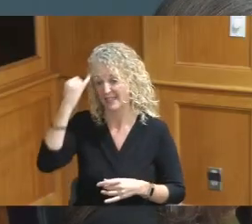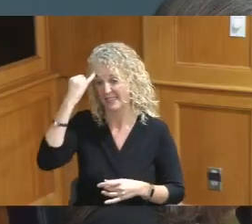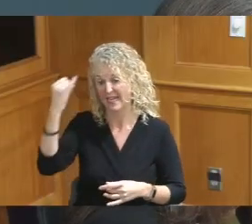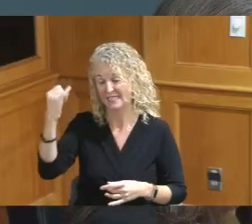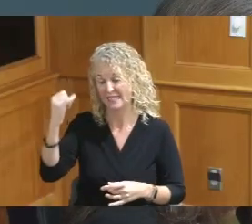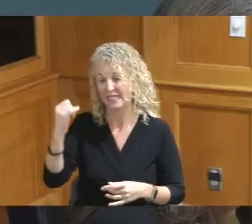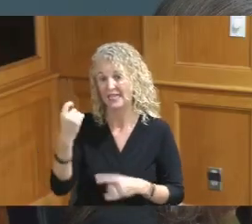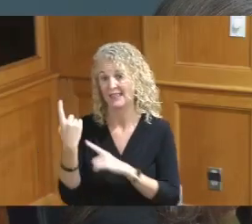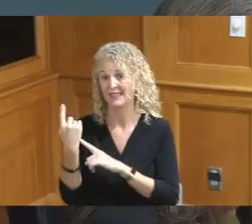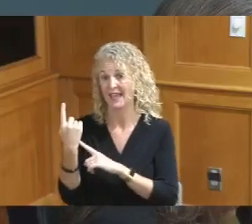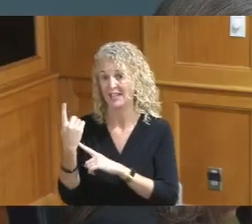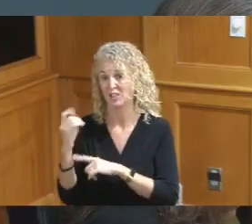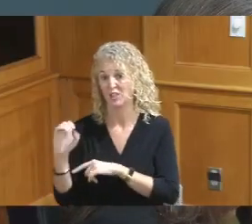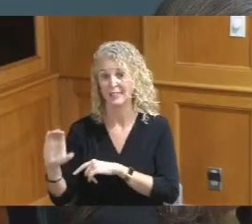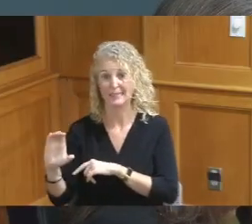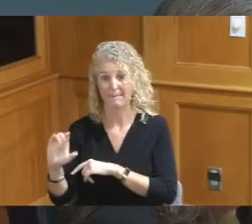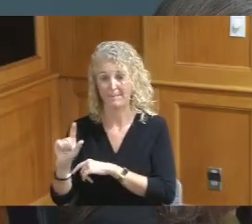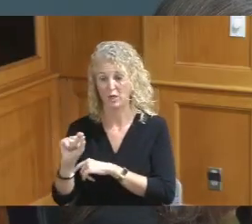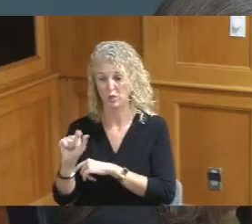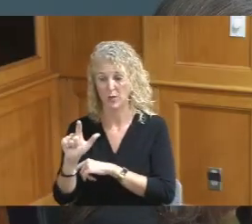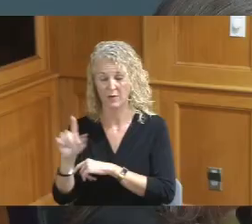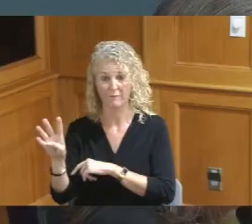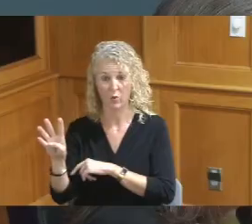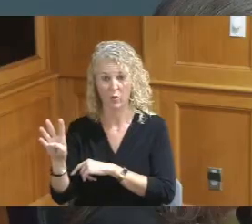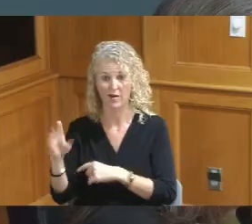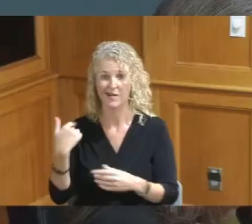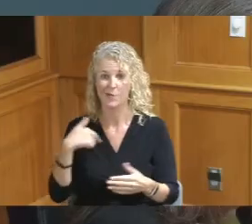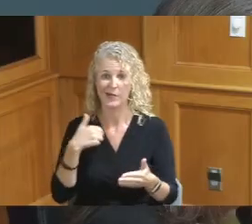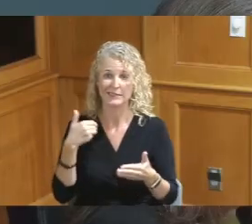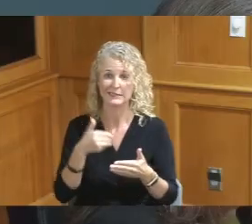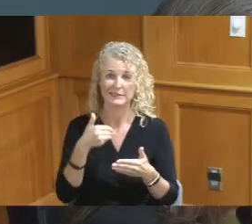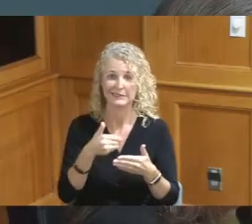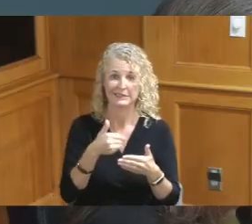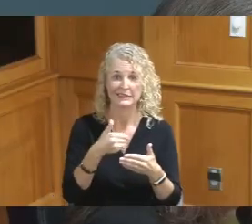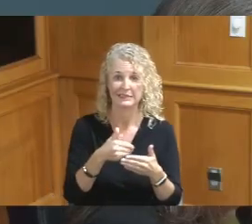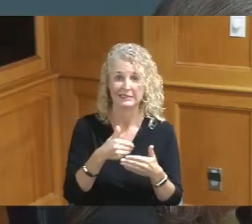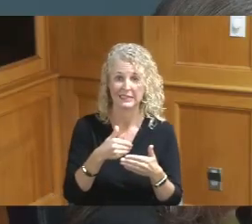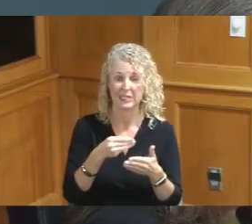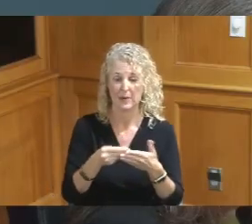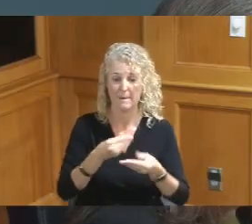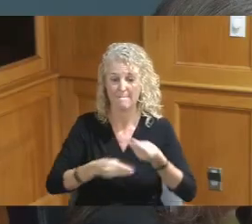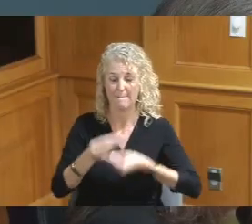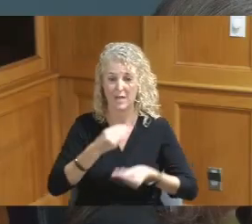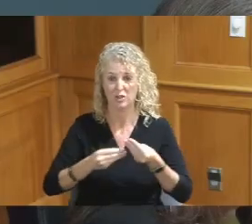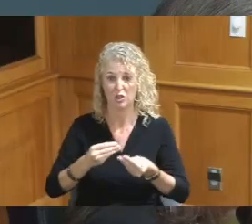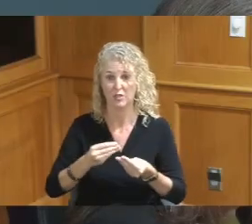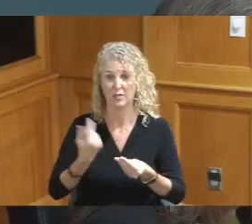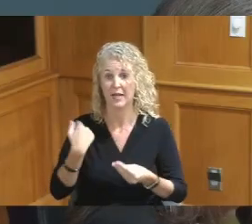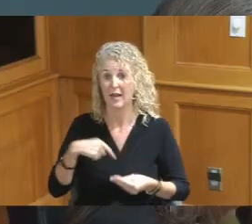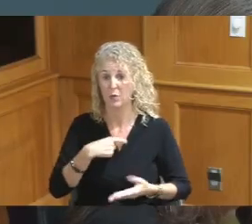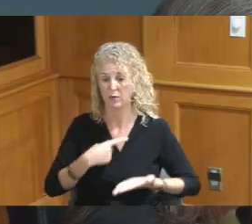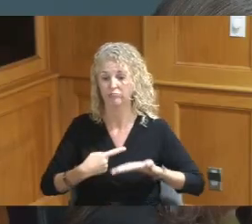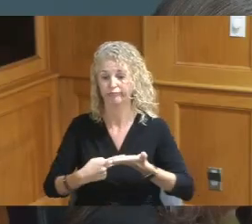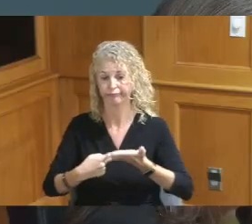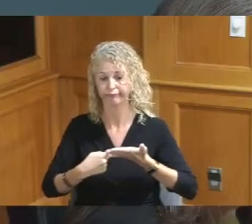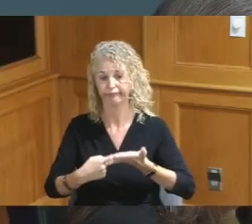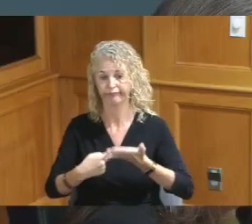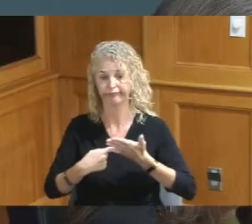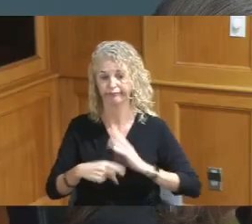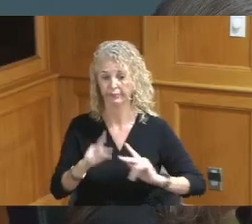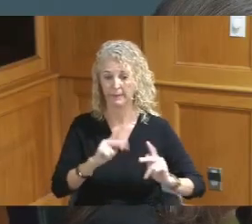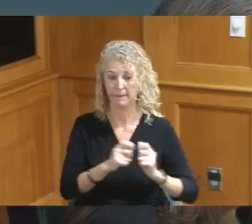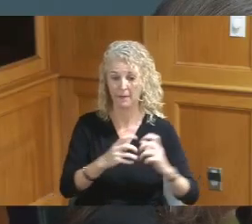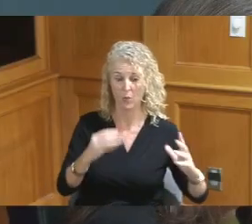of December 2024. We had almost completed our budget. We talked about the homeless